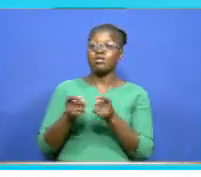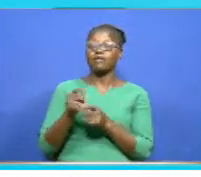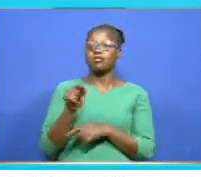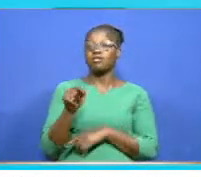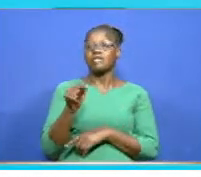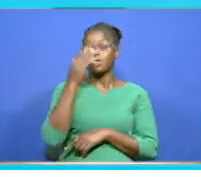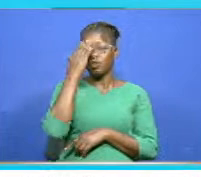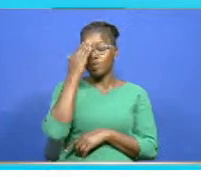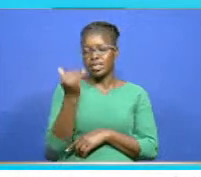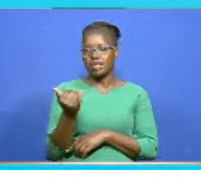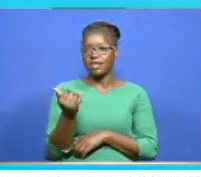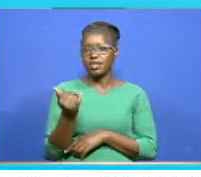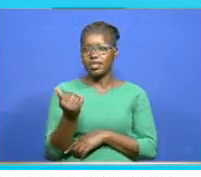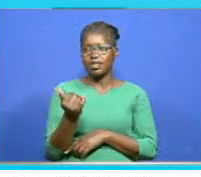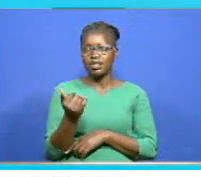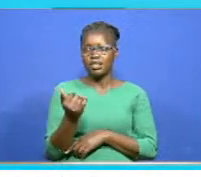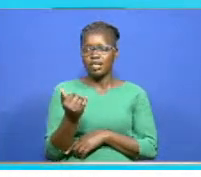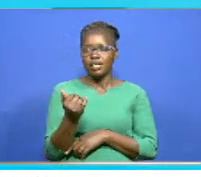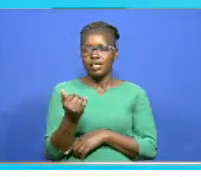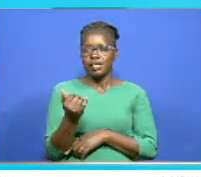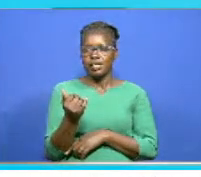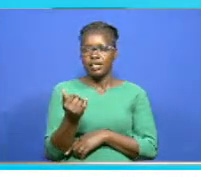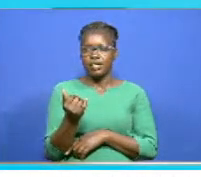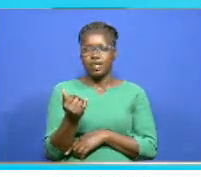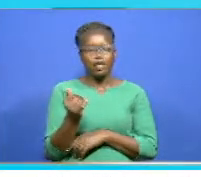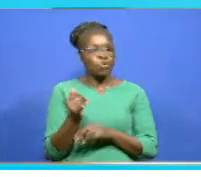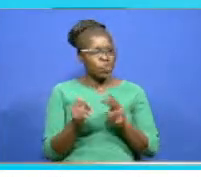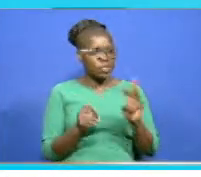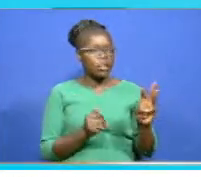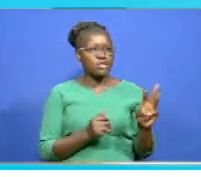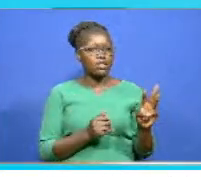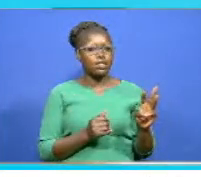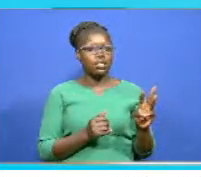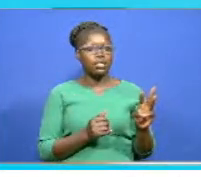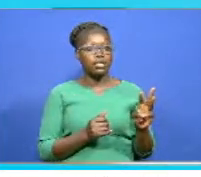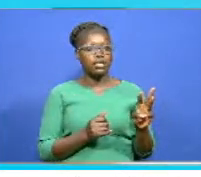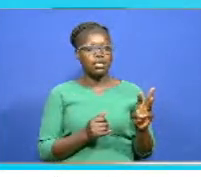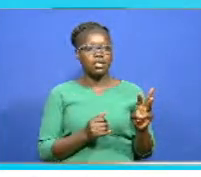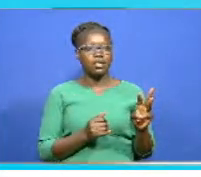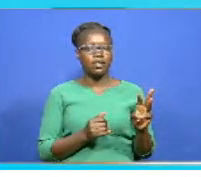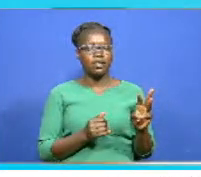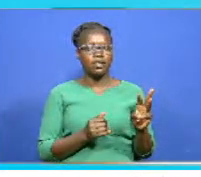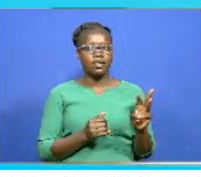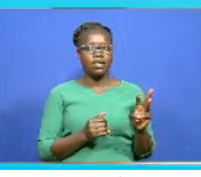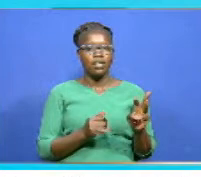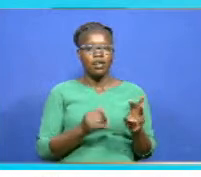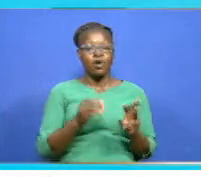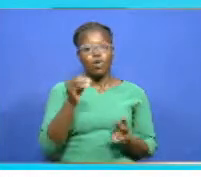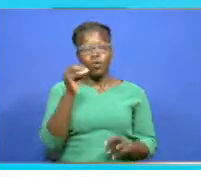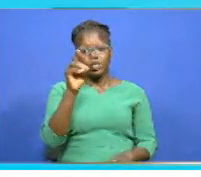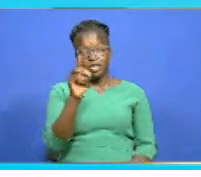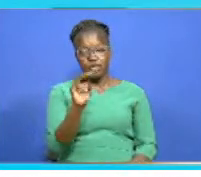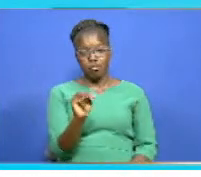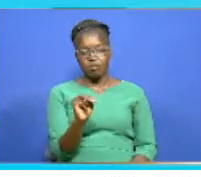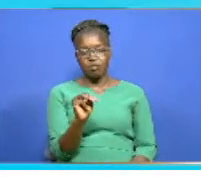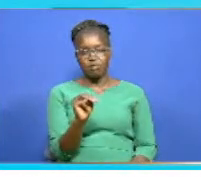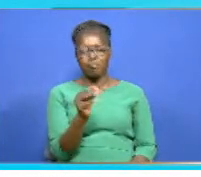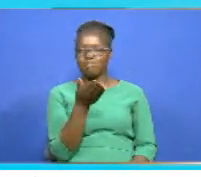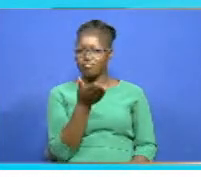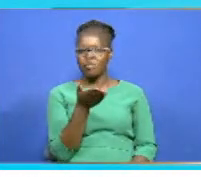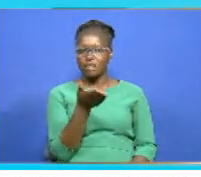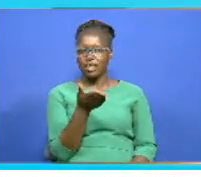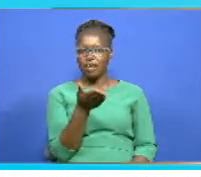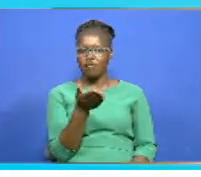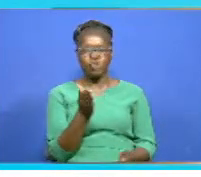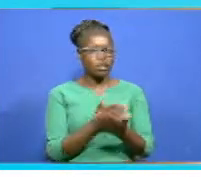Because looking at Western, we have ODM, which has been there for quite a